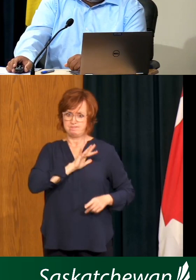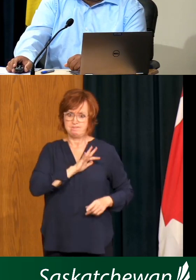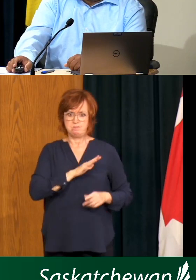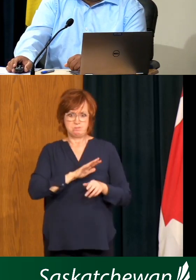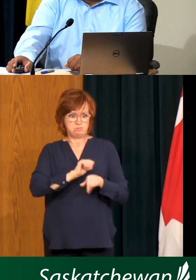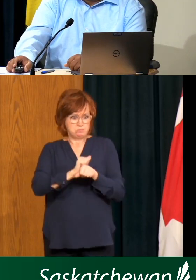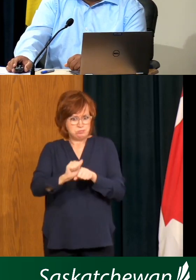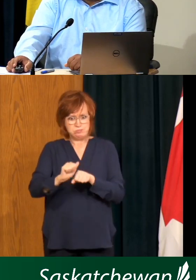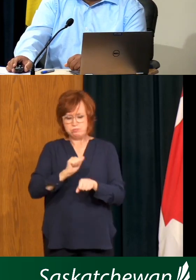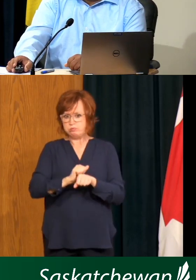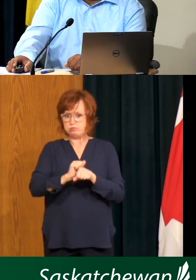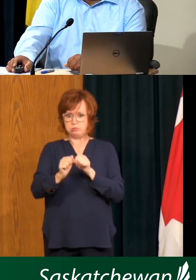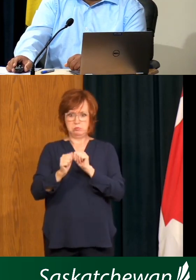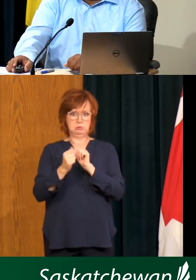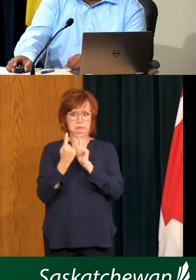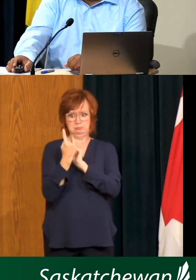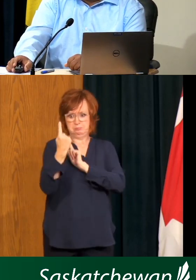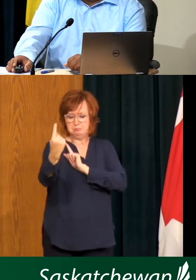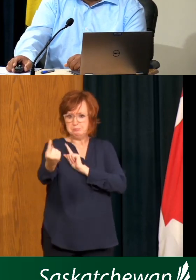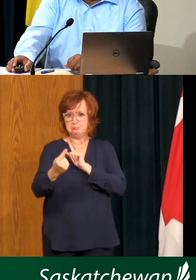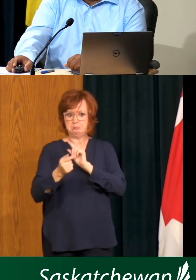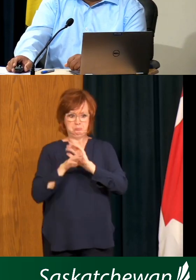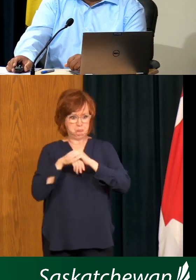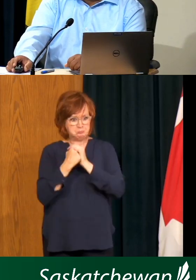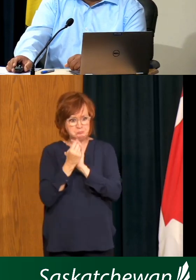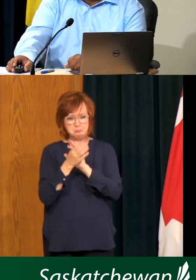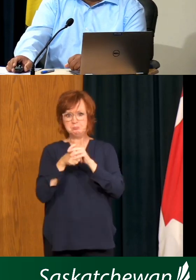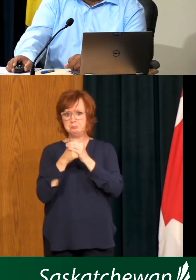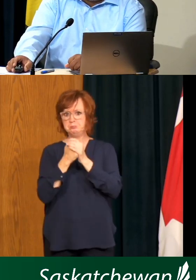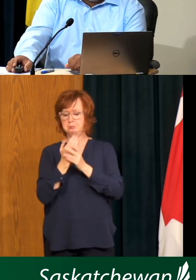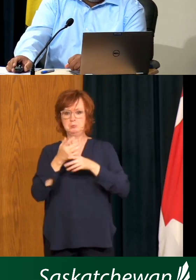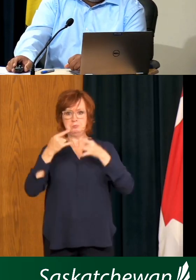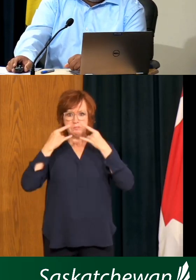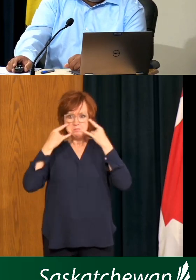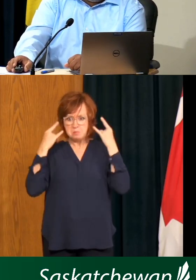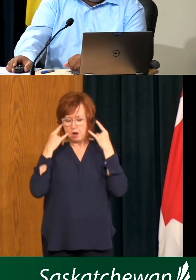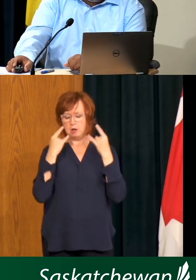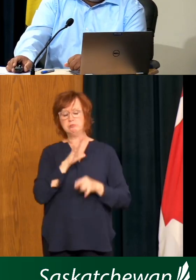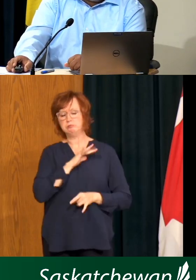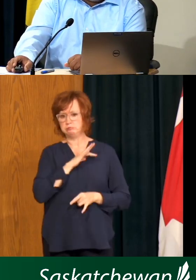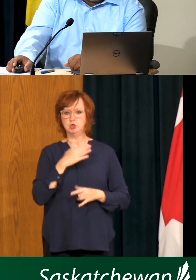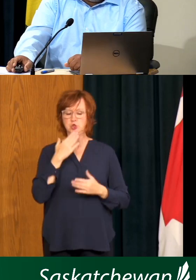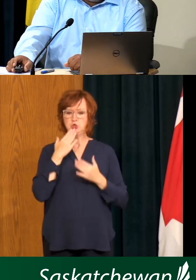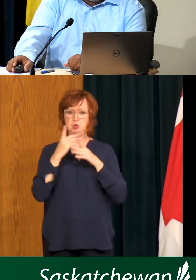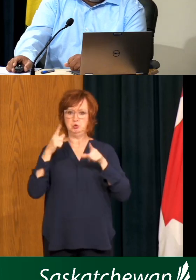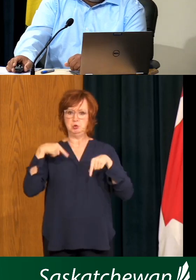but some caution now that we still have to keep observing physical distancing,